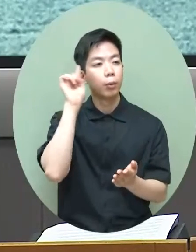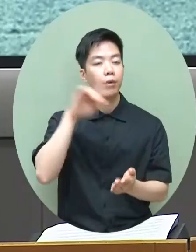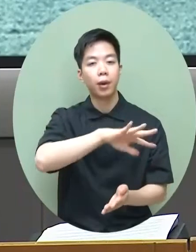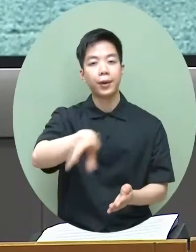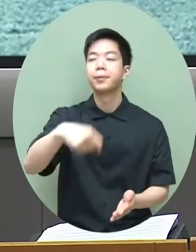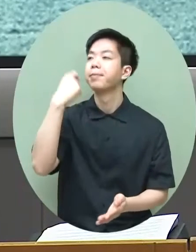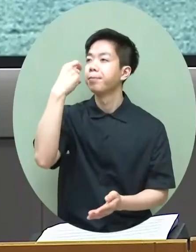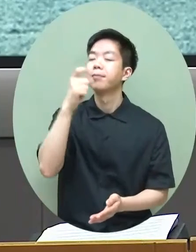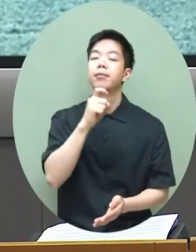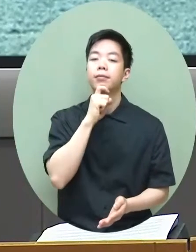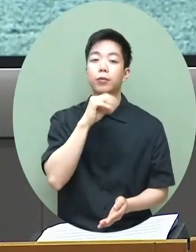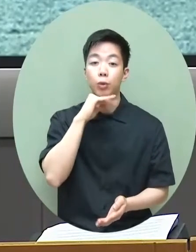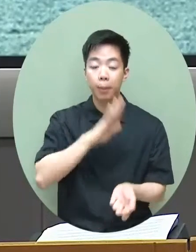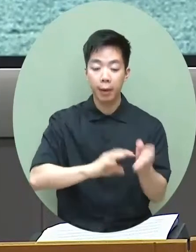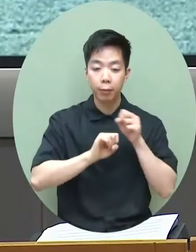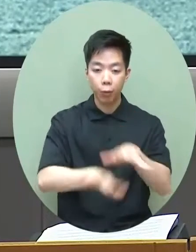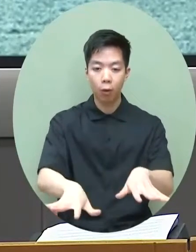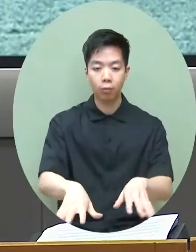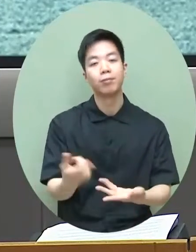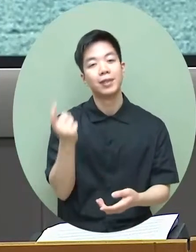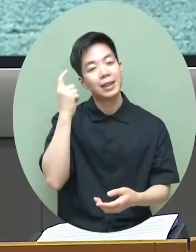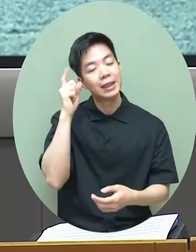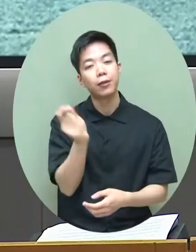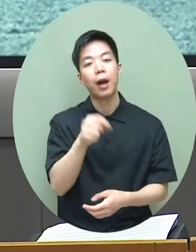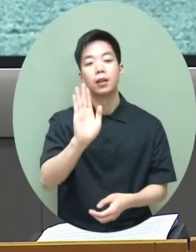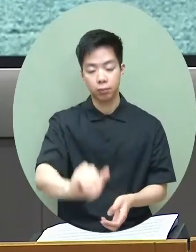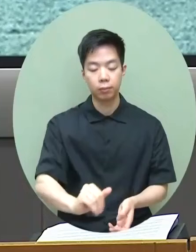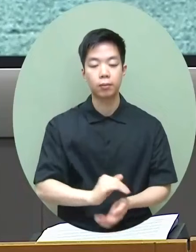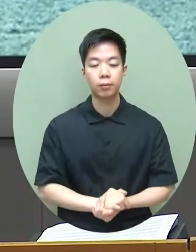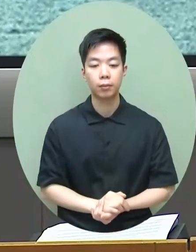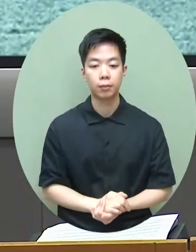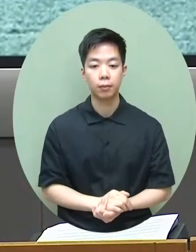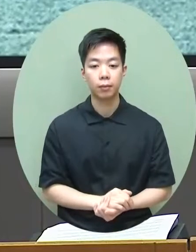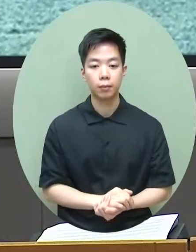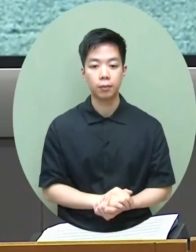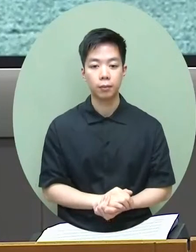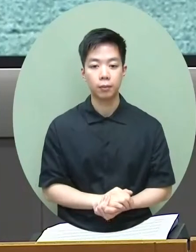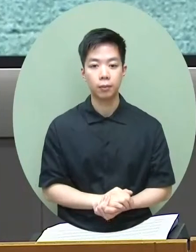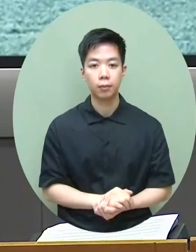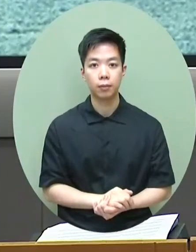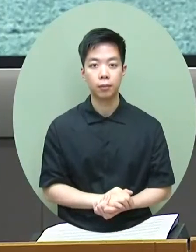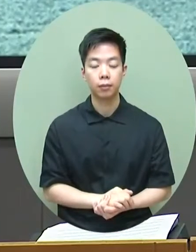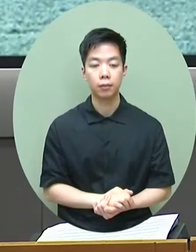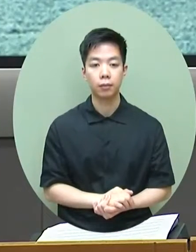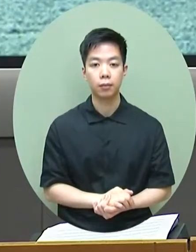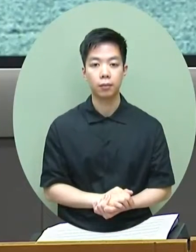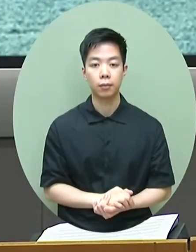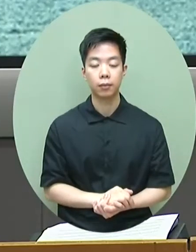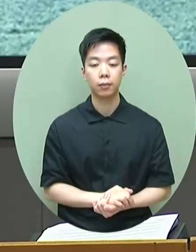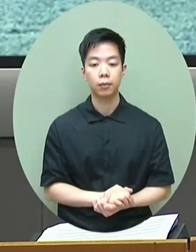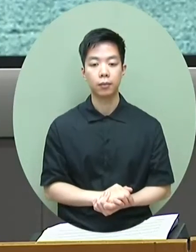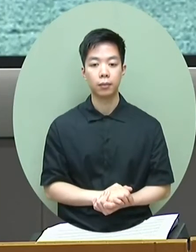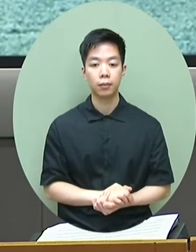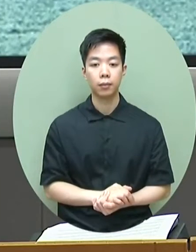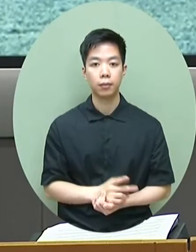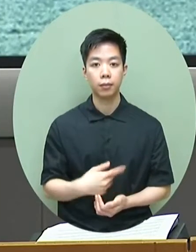After all, schools are required to undergo daily testing, and it will be easy to identify outbreaks. As for